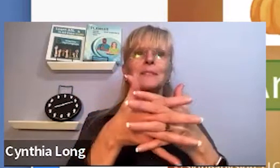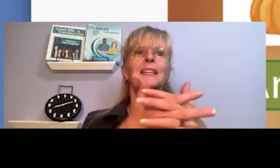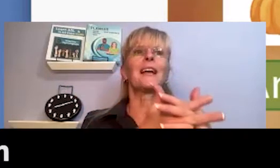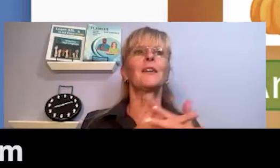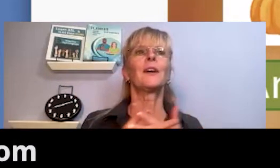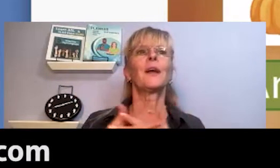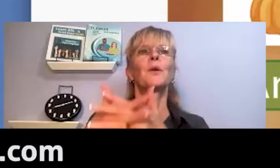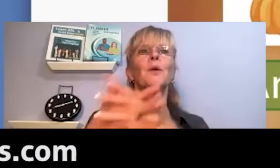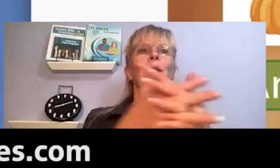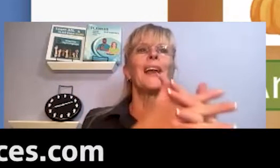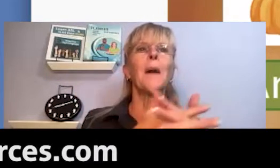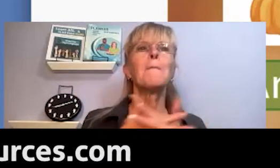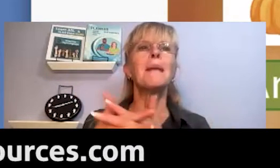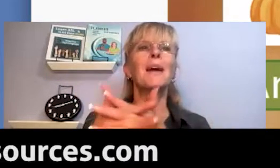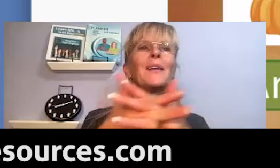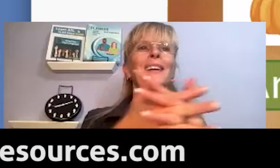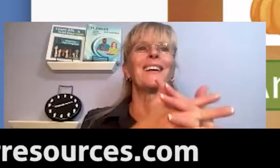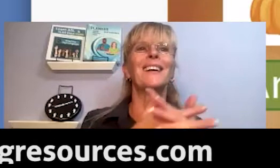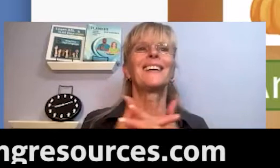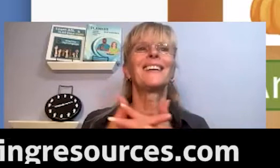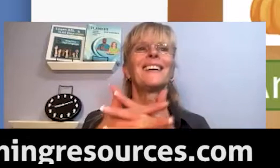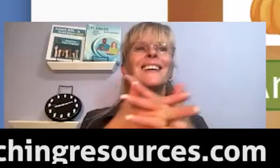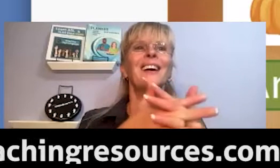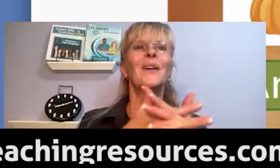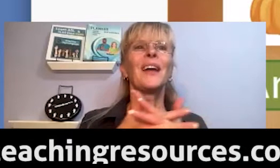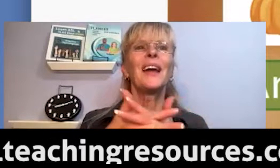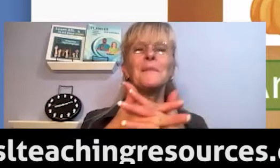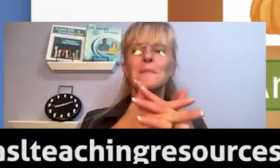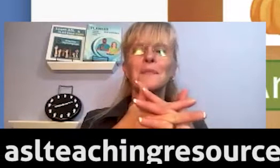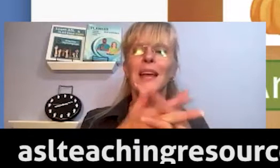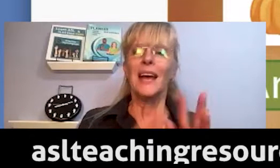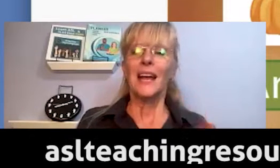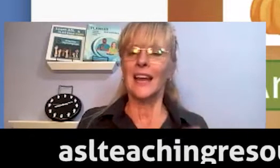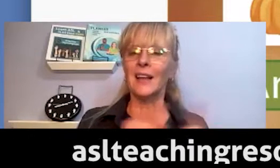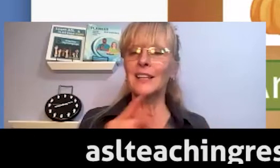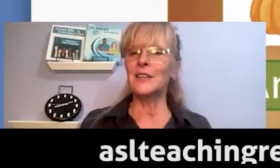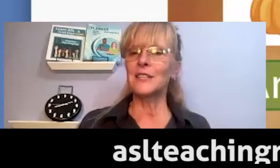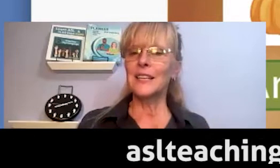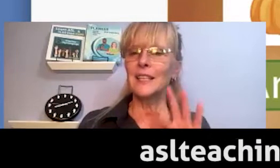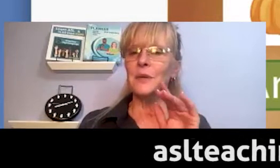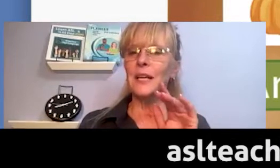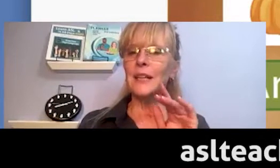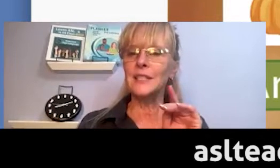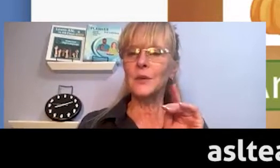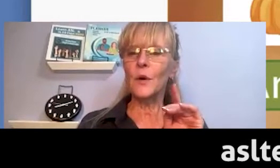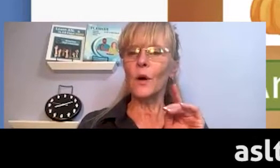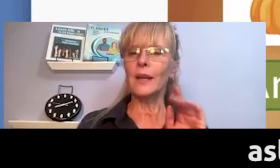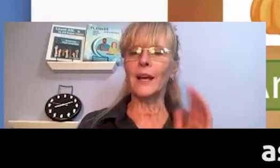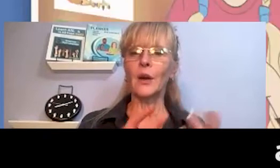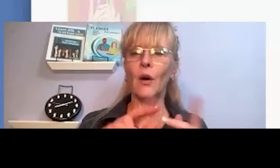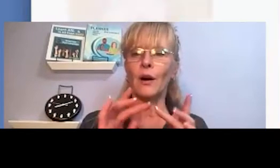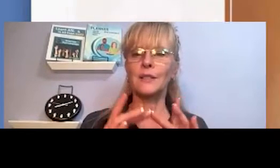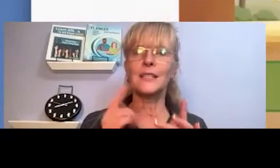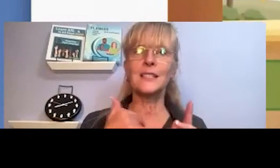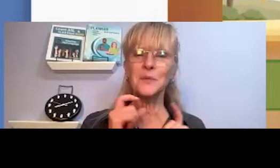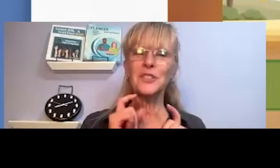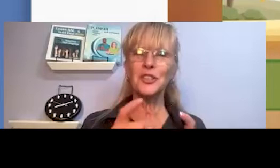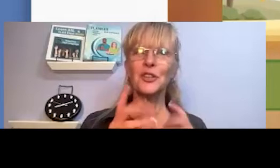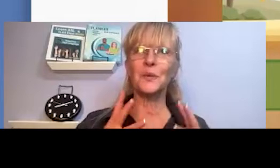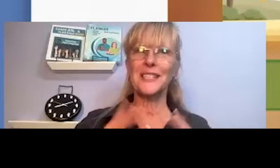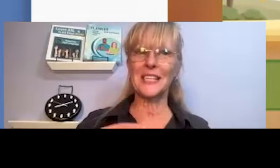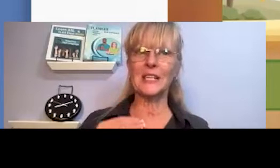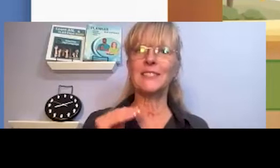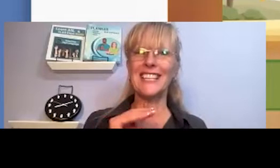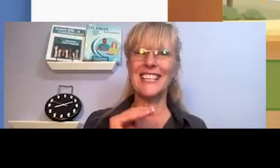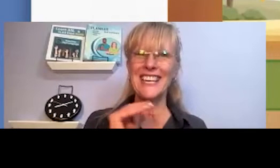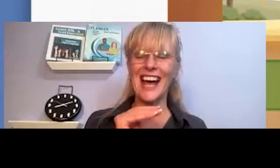hands, claps together, and we're going America. Okay, now let's go to the next one. And these are online cards. This is what you're